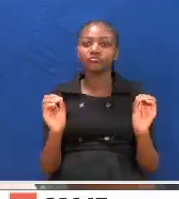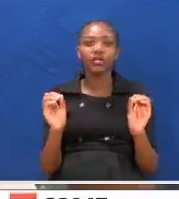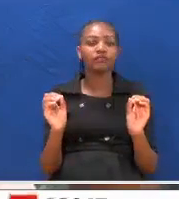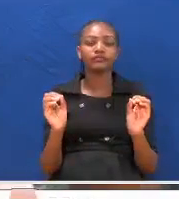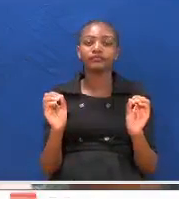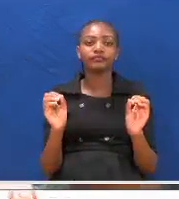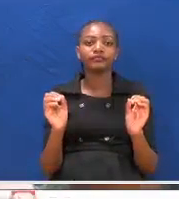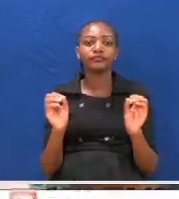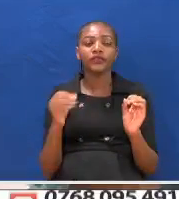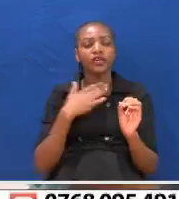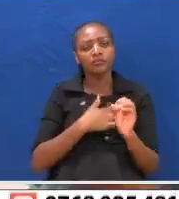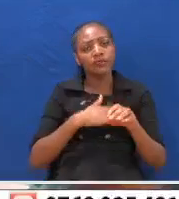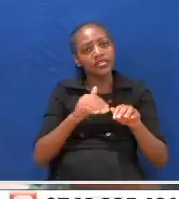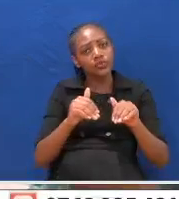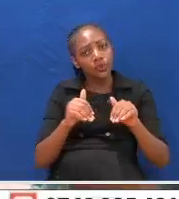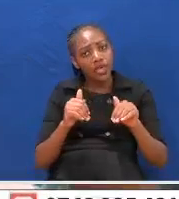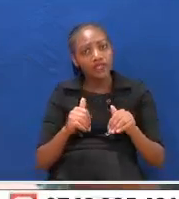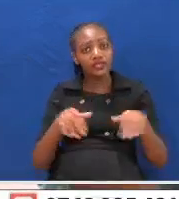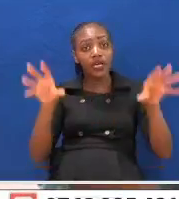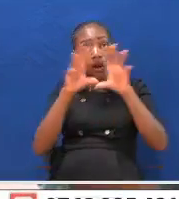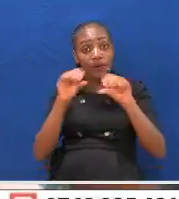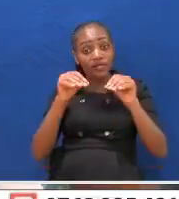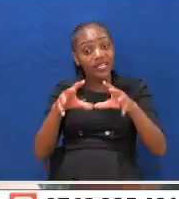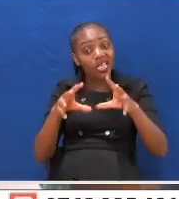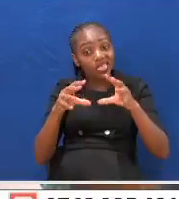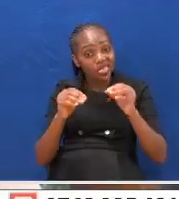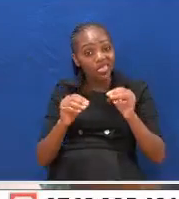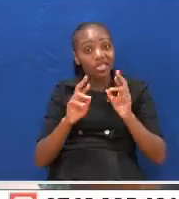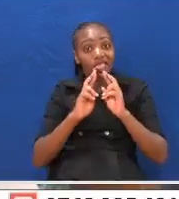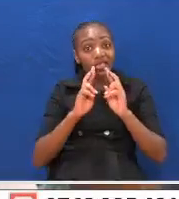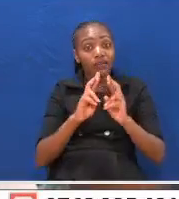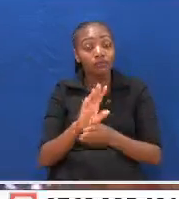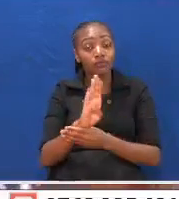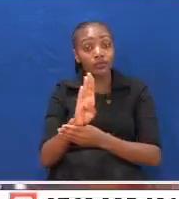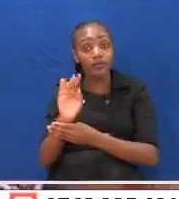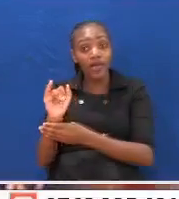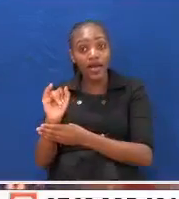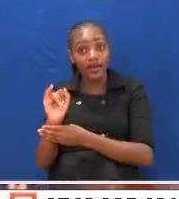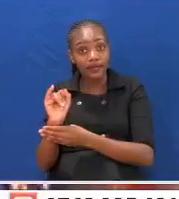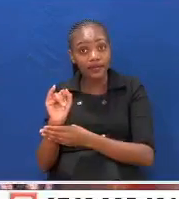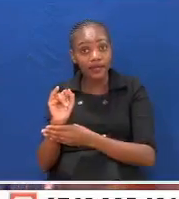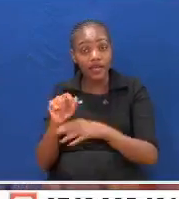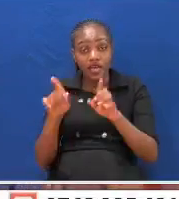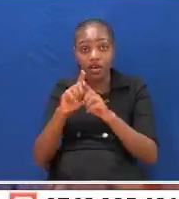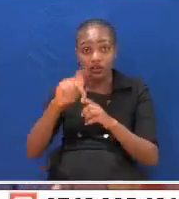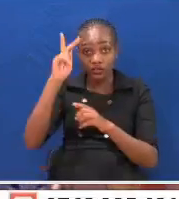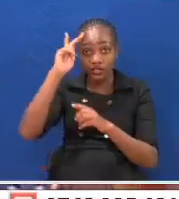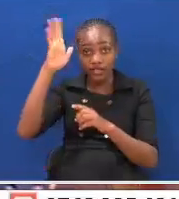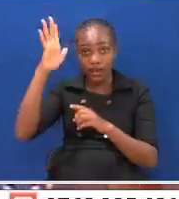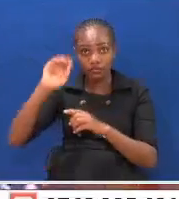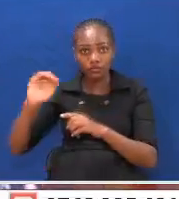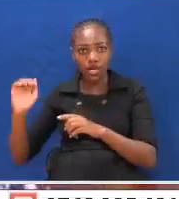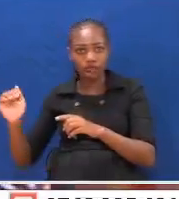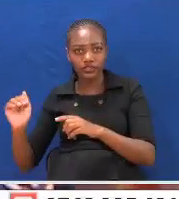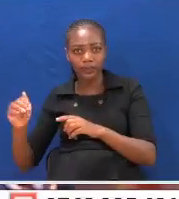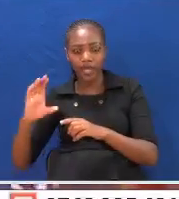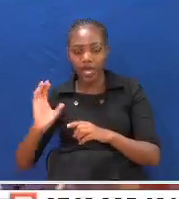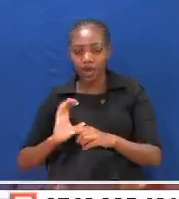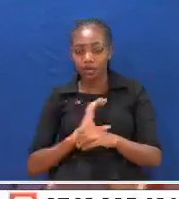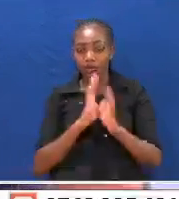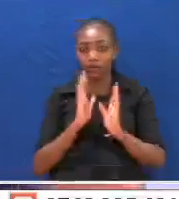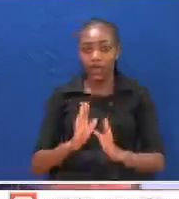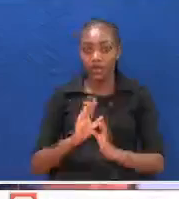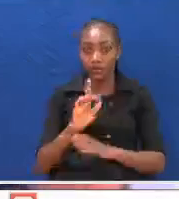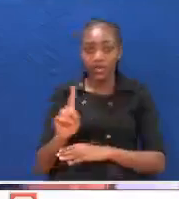maneno. Wangoje mtukufu rais apokee ile document ya BBI. And in Kiambu County, County Commissioner Wilson